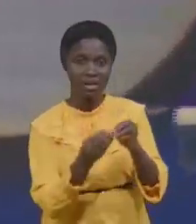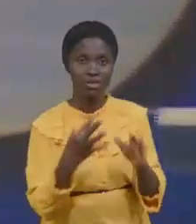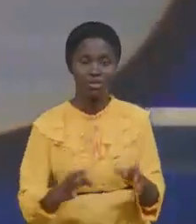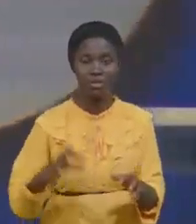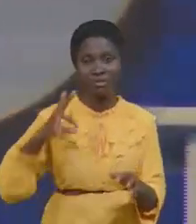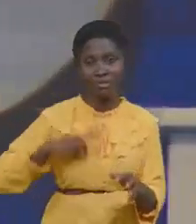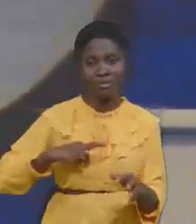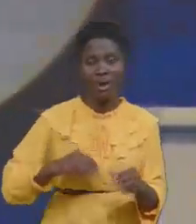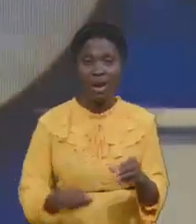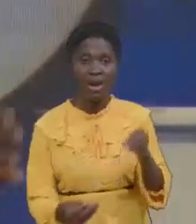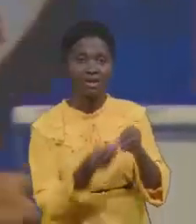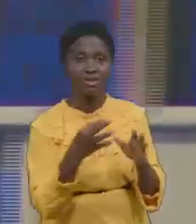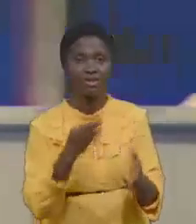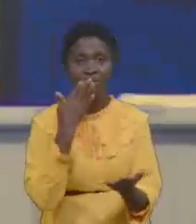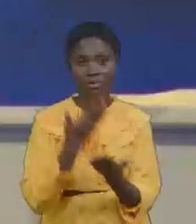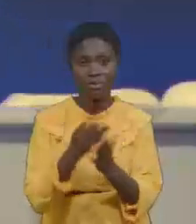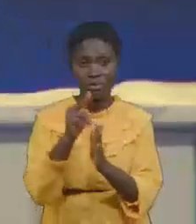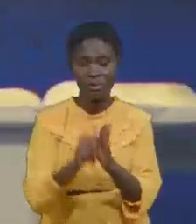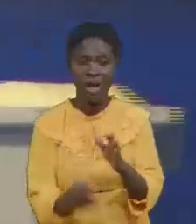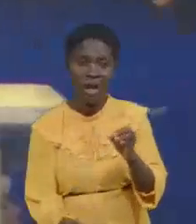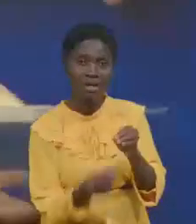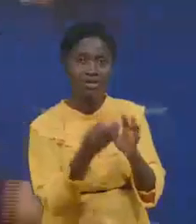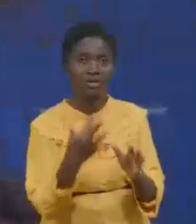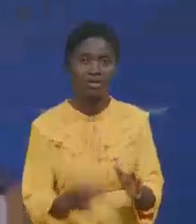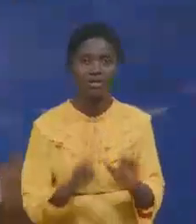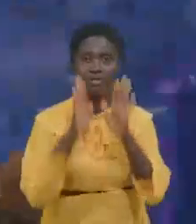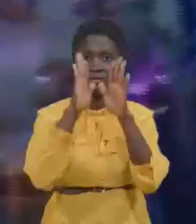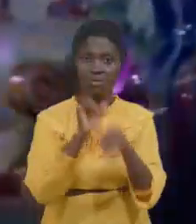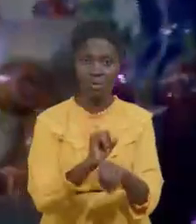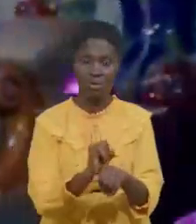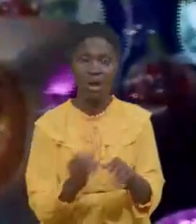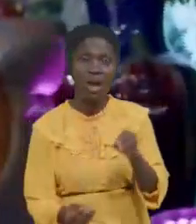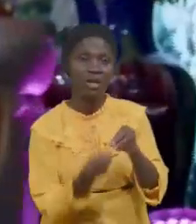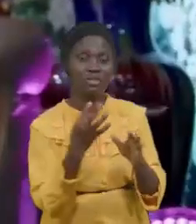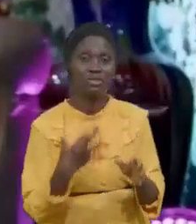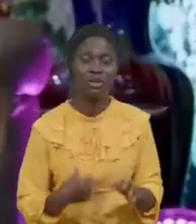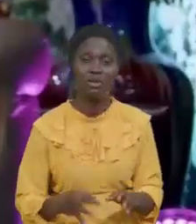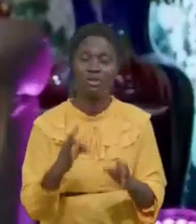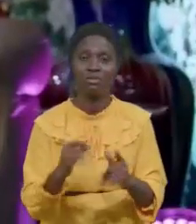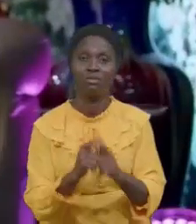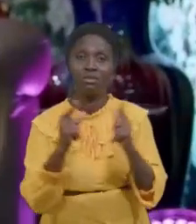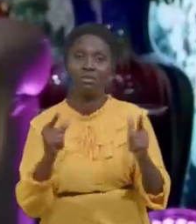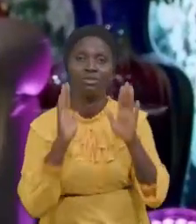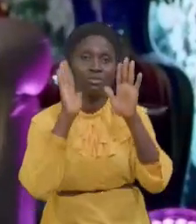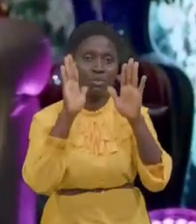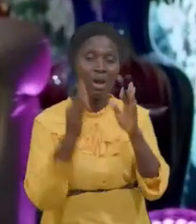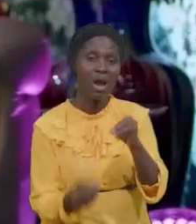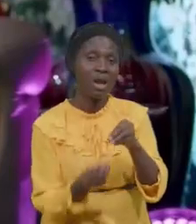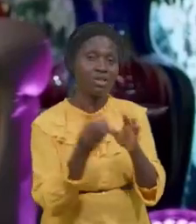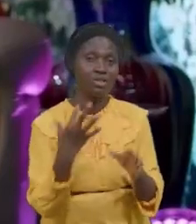addition of goodness, addition of miracle, addition of supernatural wonders, addition